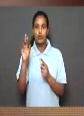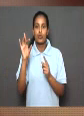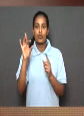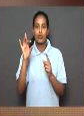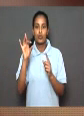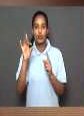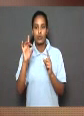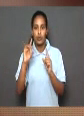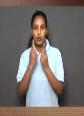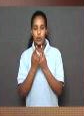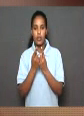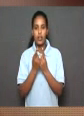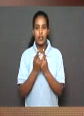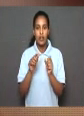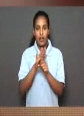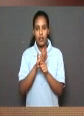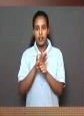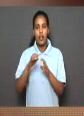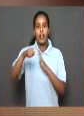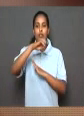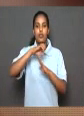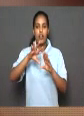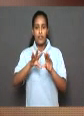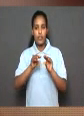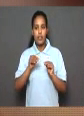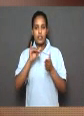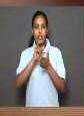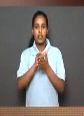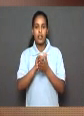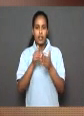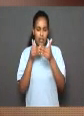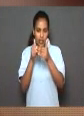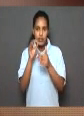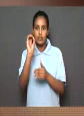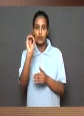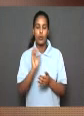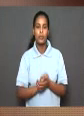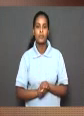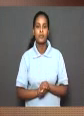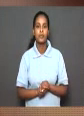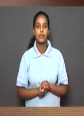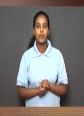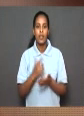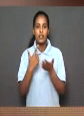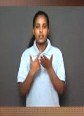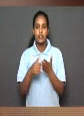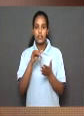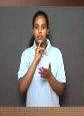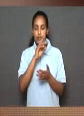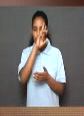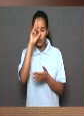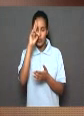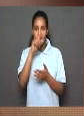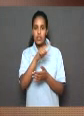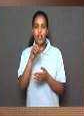the noble gases, have electron affinities that are near zero. This